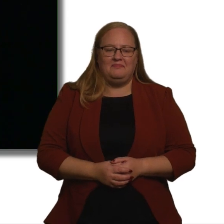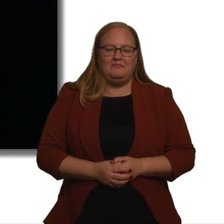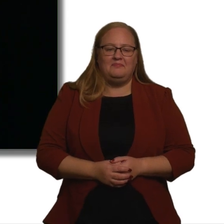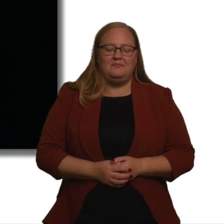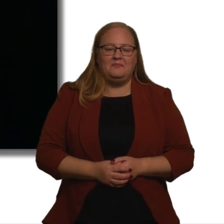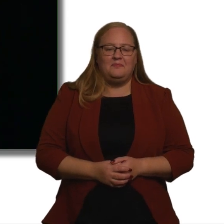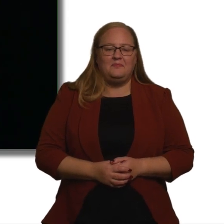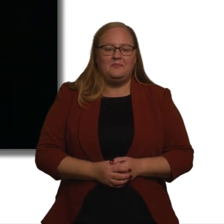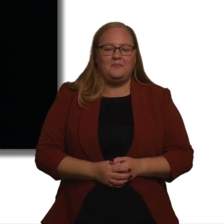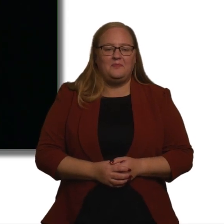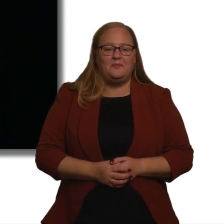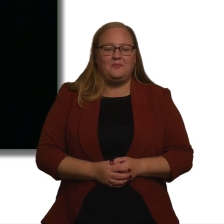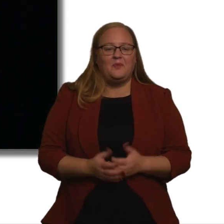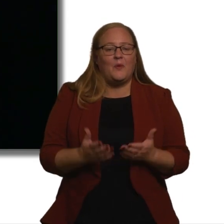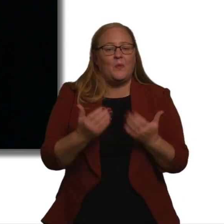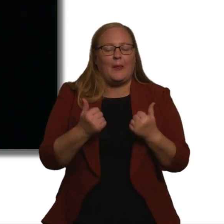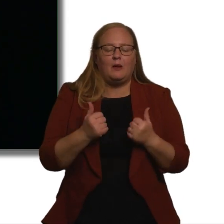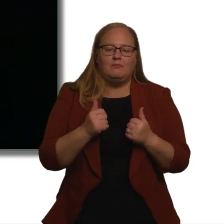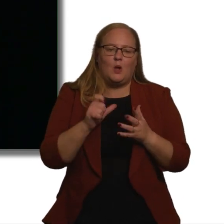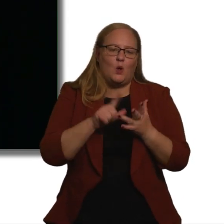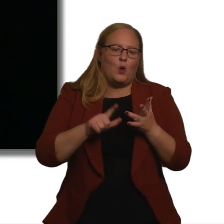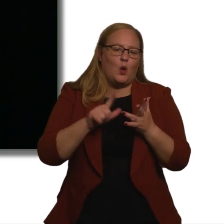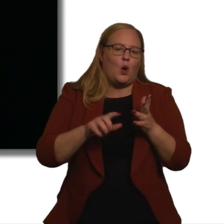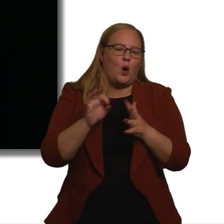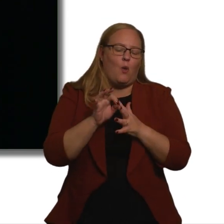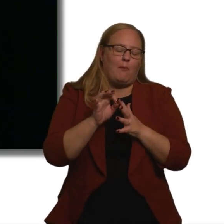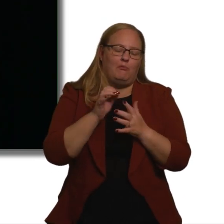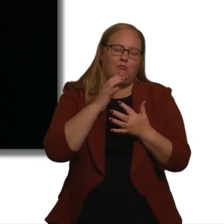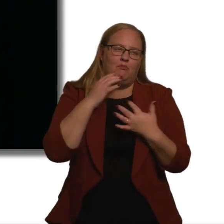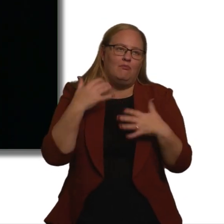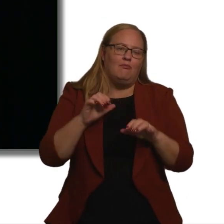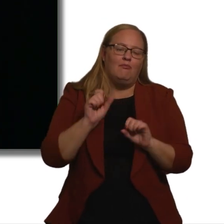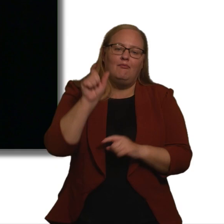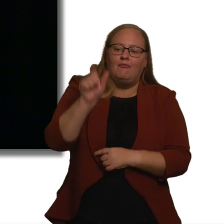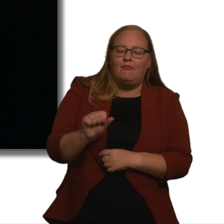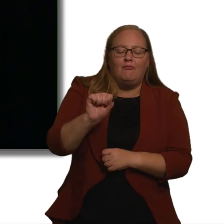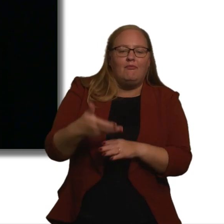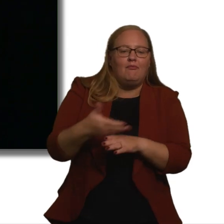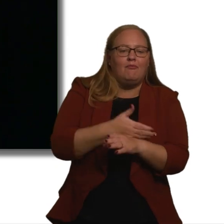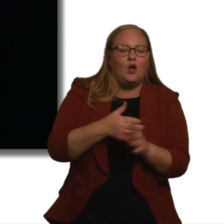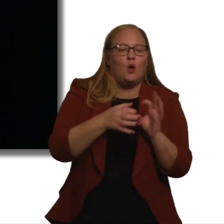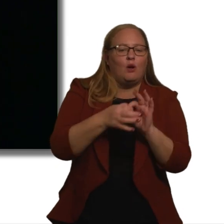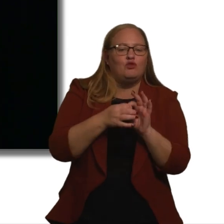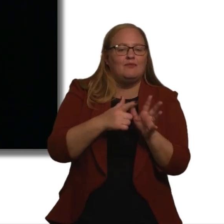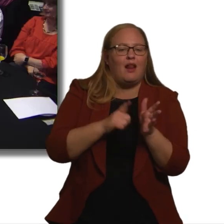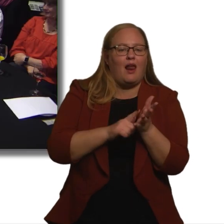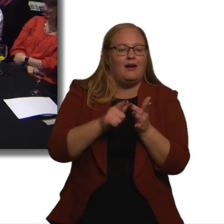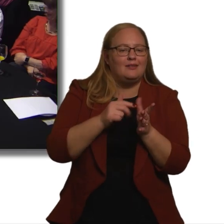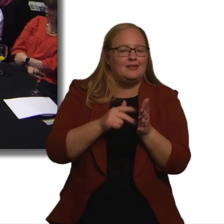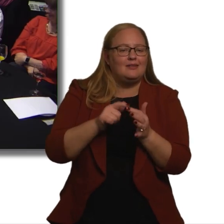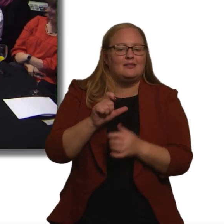to welcome a co-op legend, the former president of the International Cooperative Alliance, Dame Pauline Green.